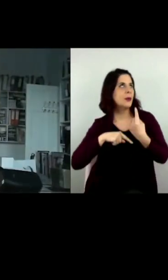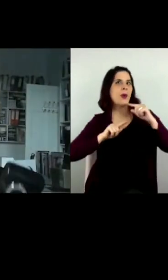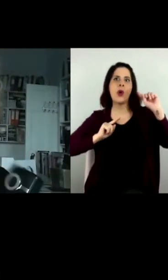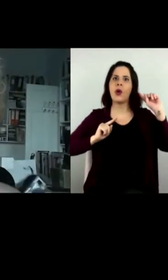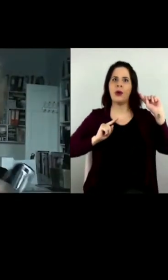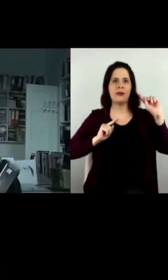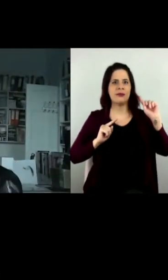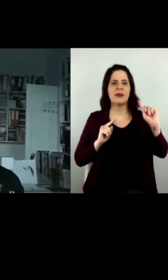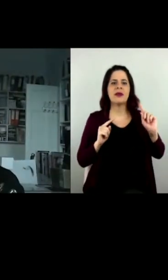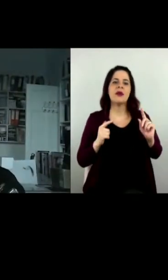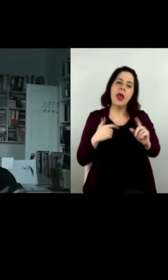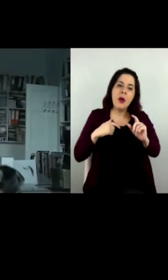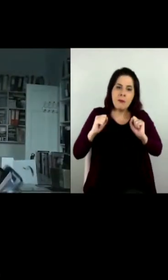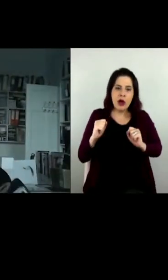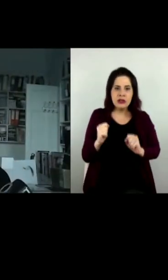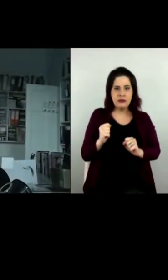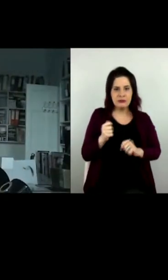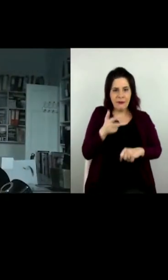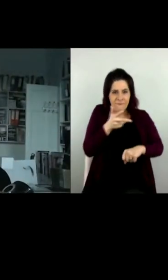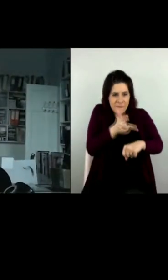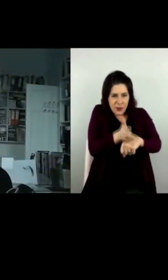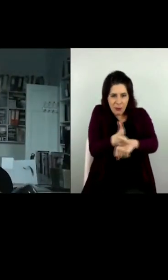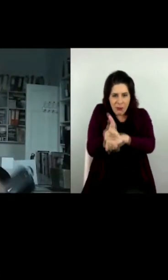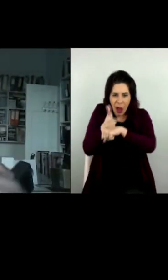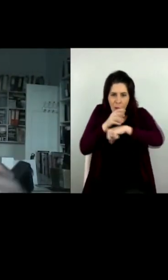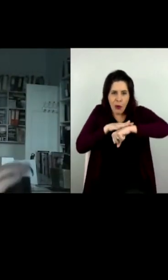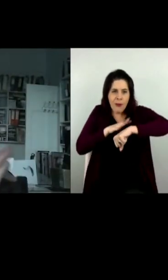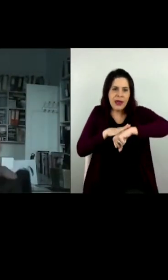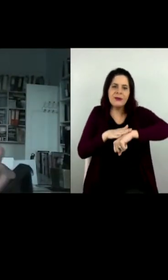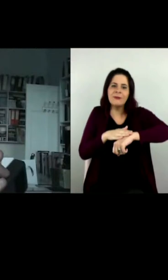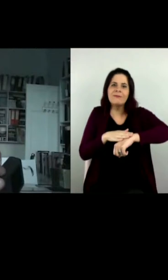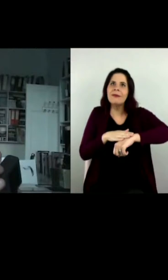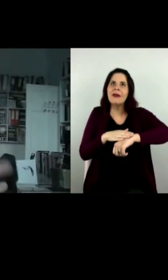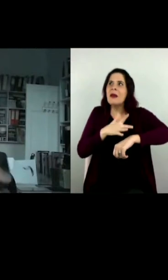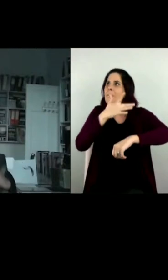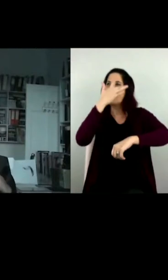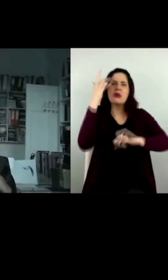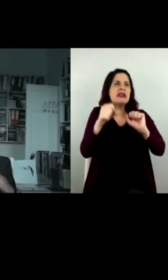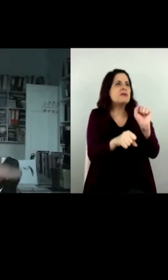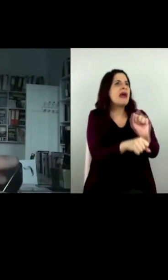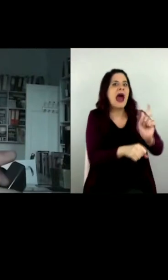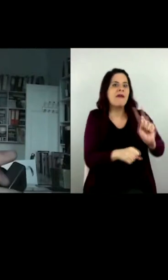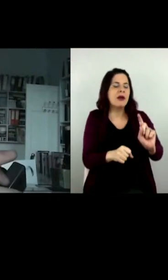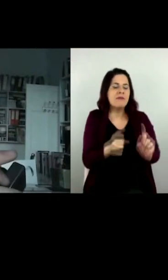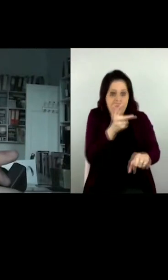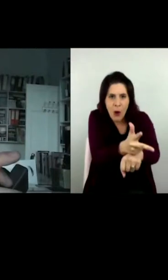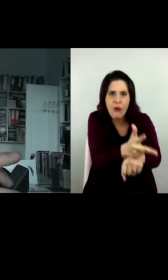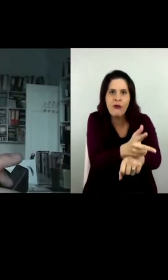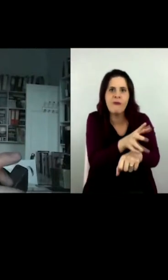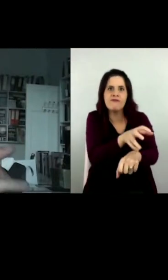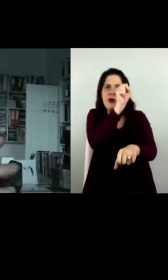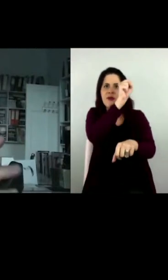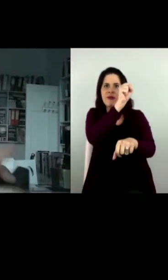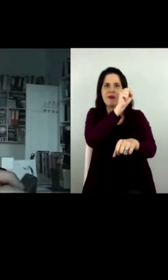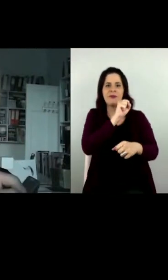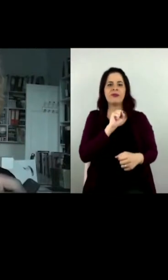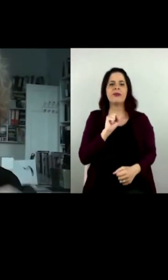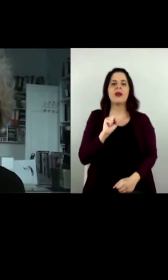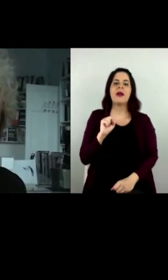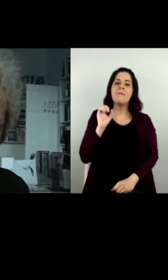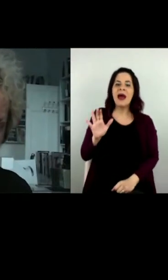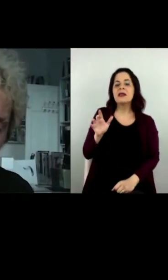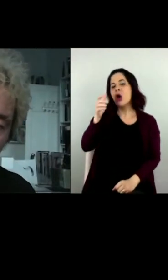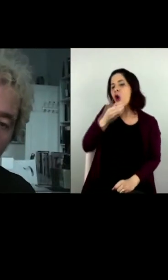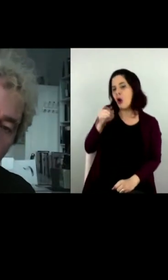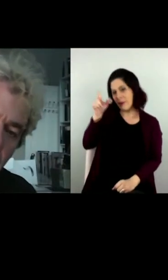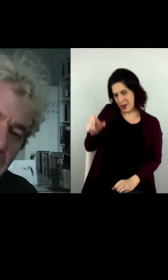the moment, the unexpected, when nobody else is around. But Chris Doyle, most famous for